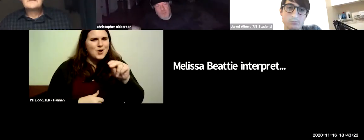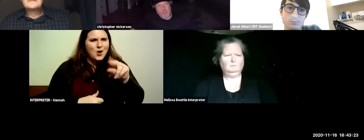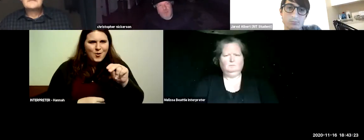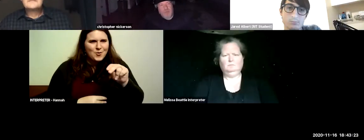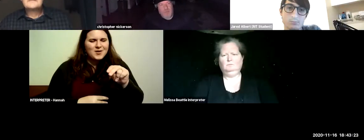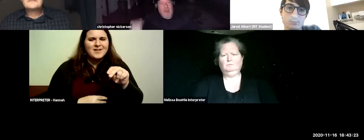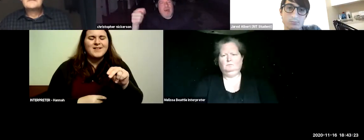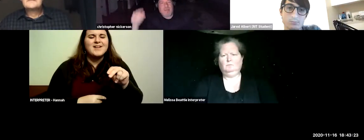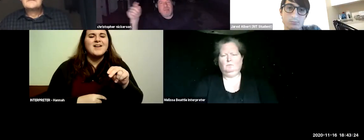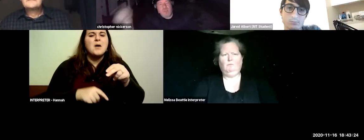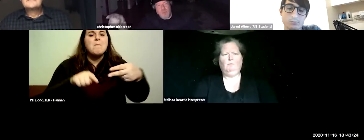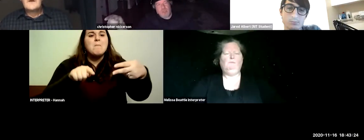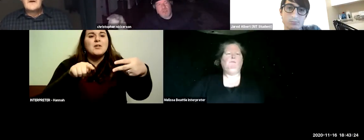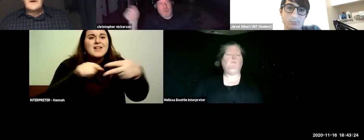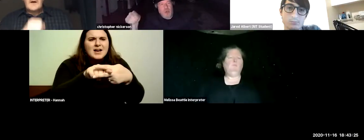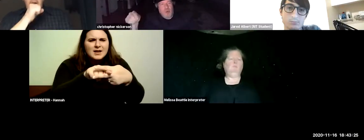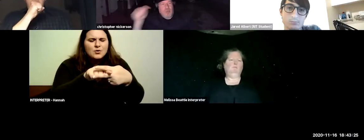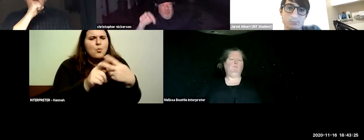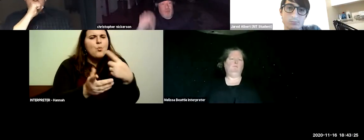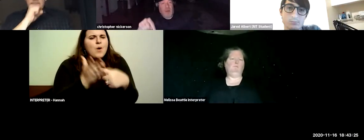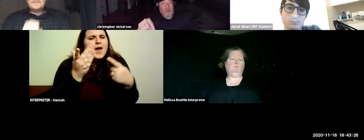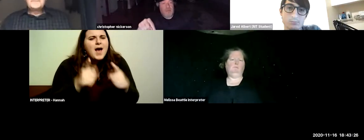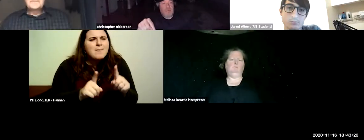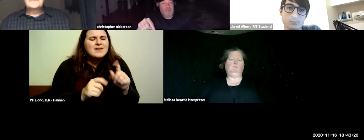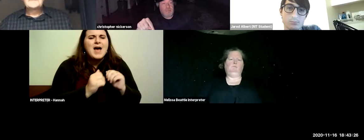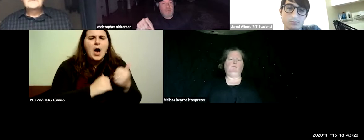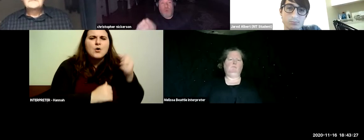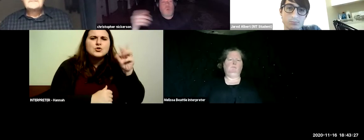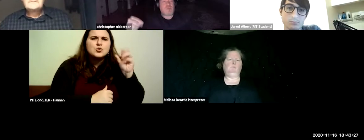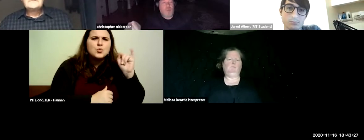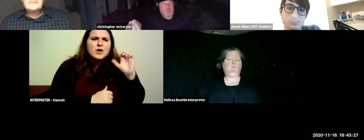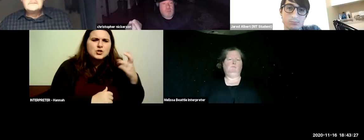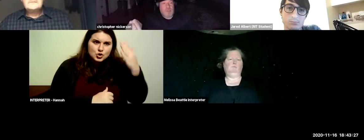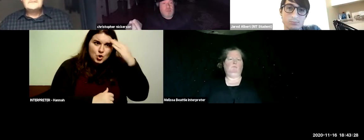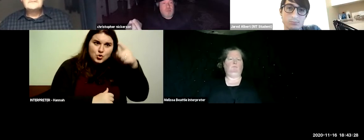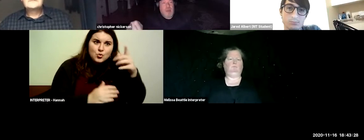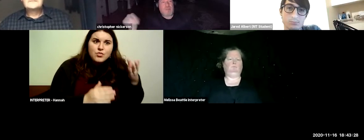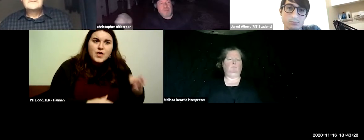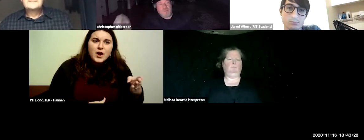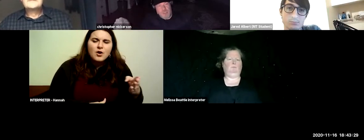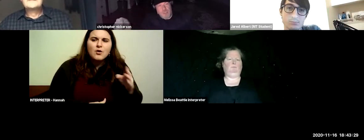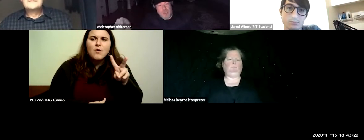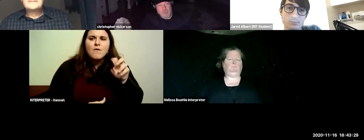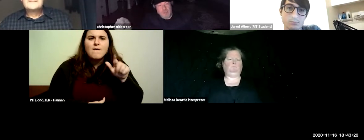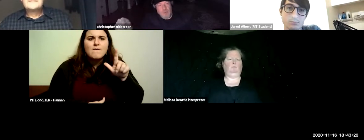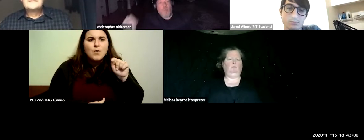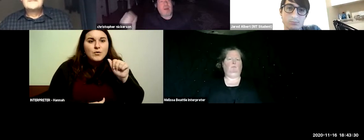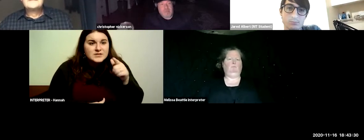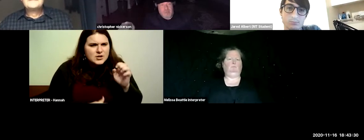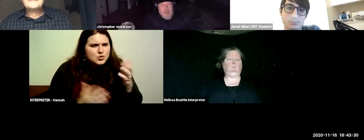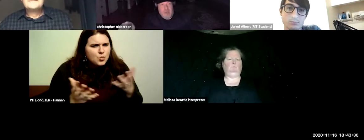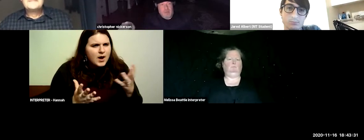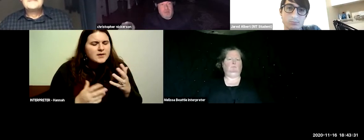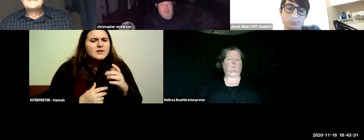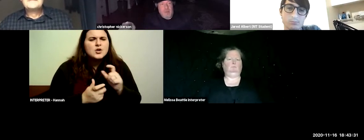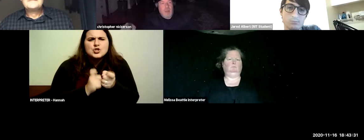from an electrical perspective? How does the switch know that you're there? What's the voltage? How much does the voltage change? Why does it